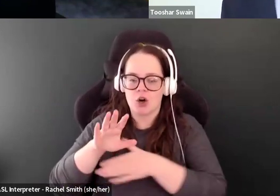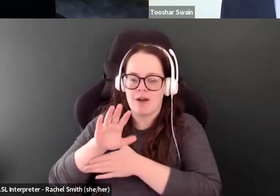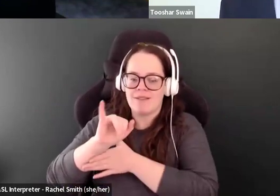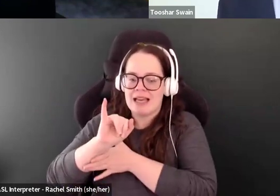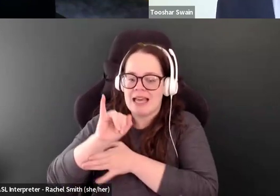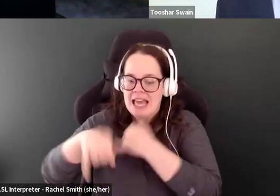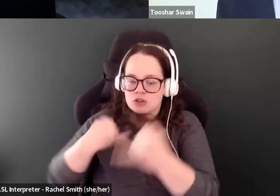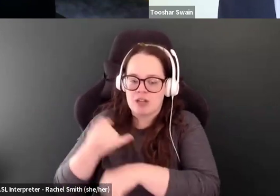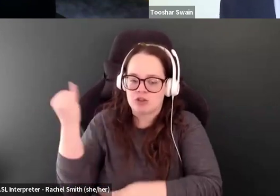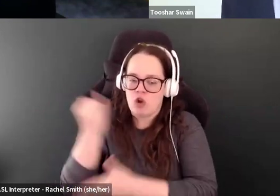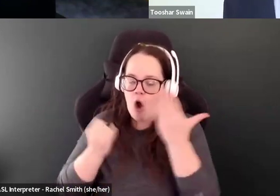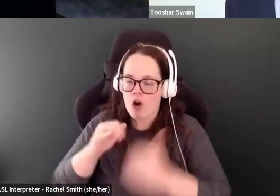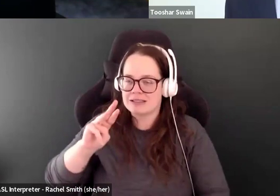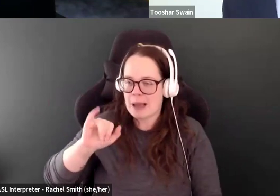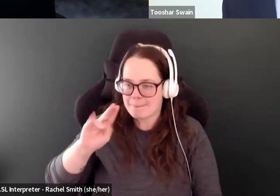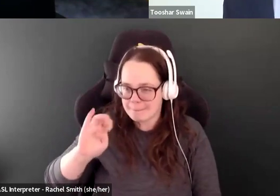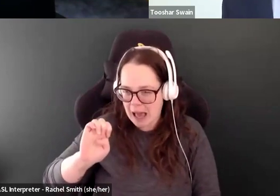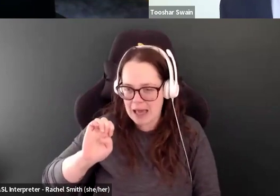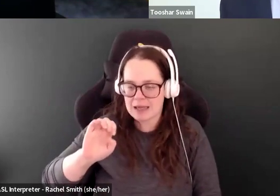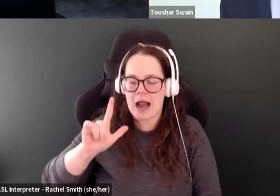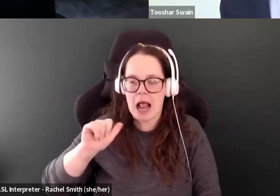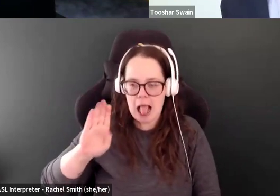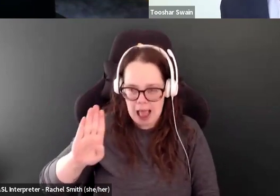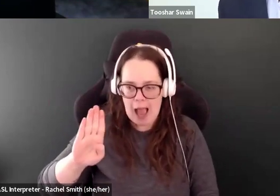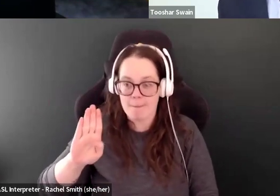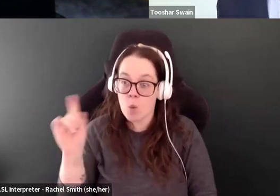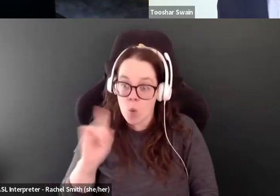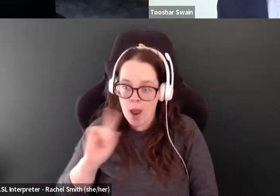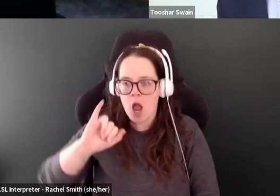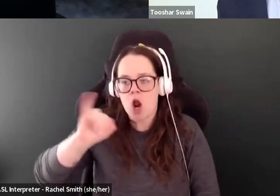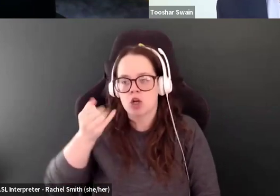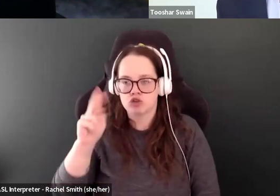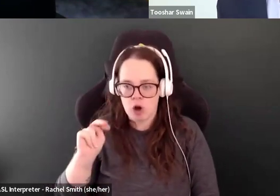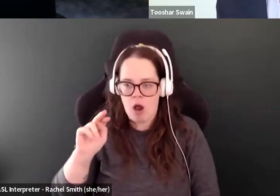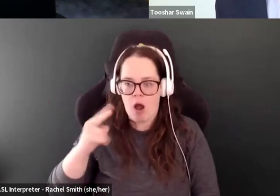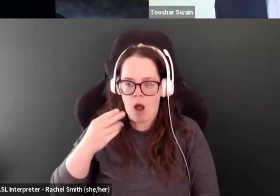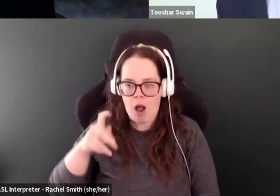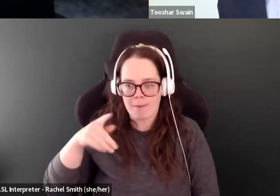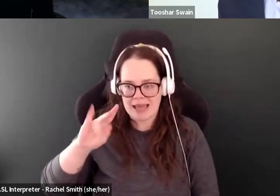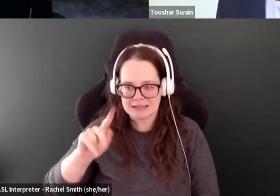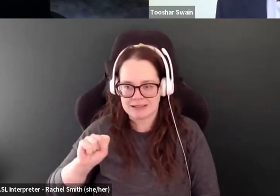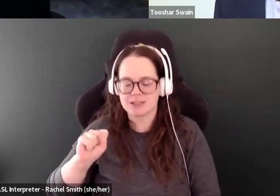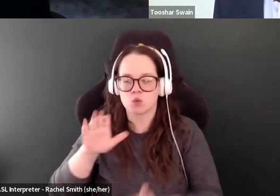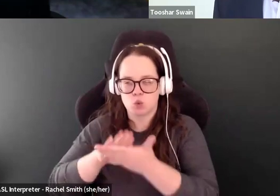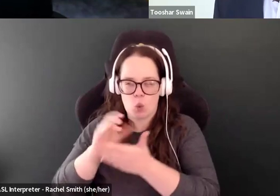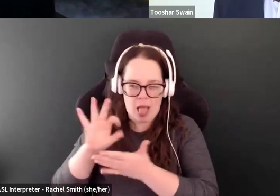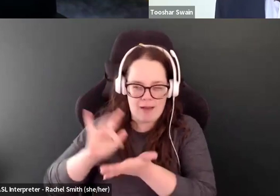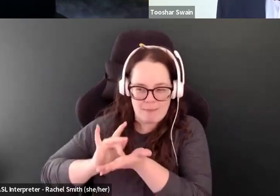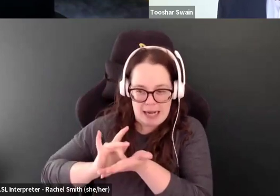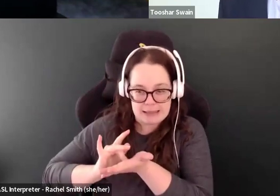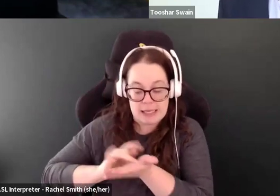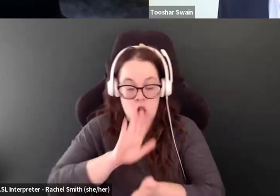Science Institute at Johns Hopkins University School of Medicine. Her body of work lies at the intersection of